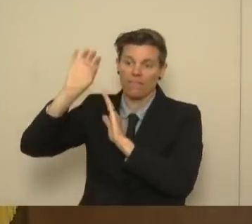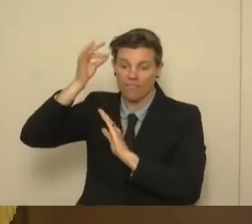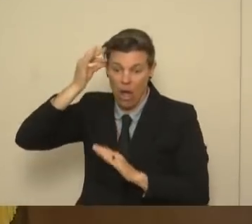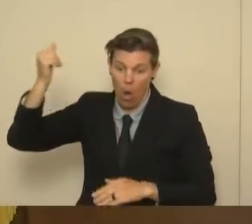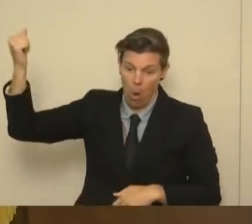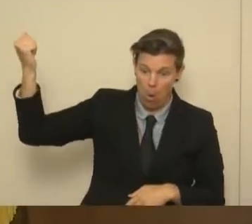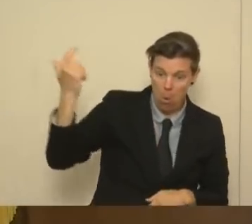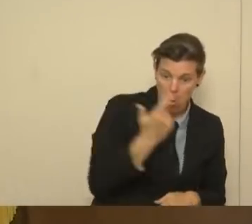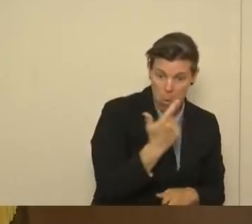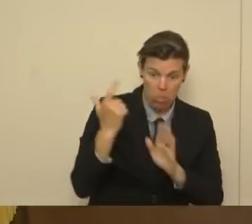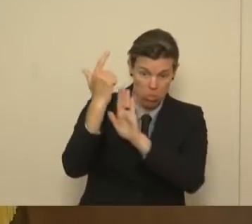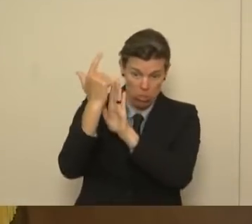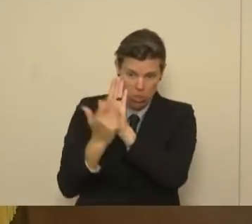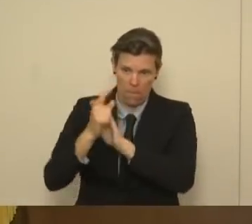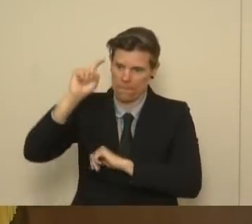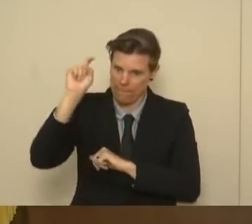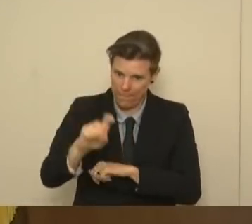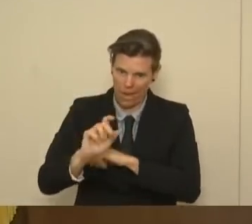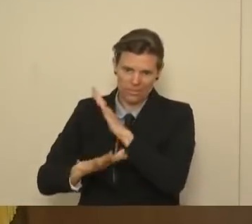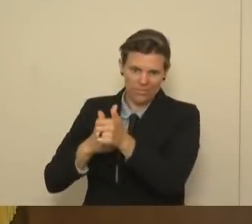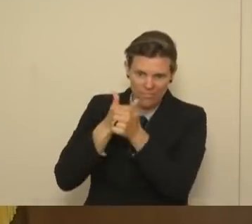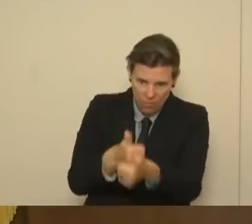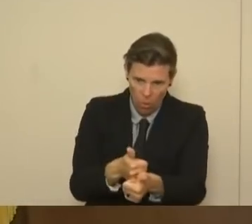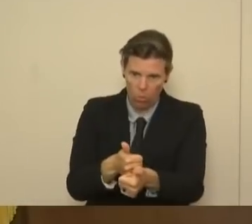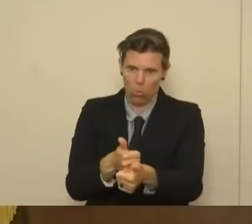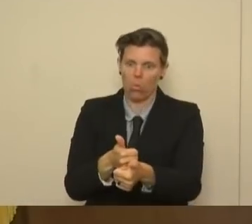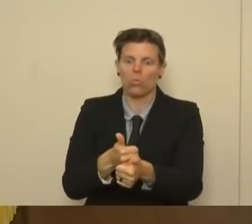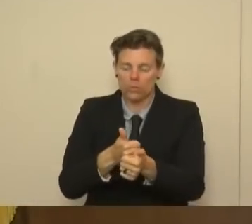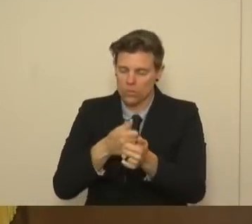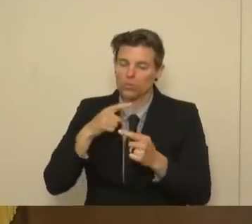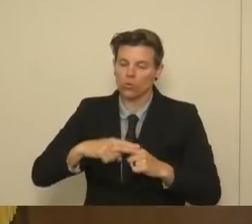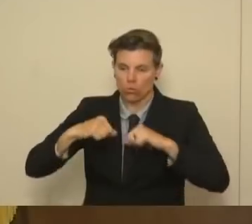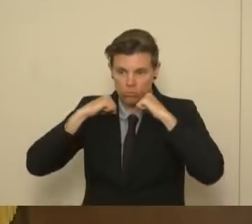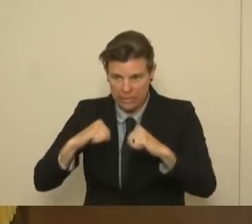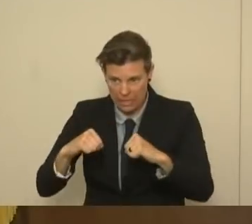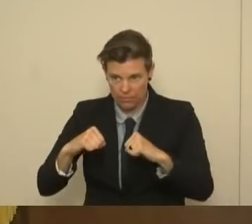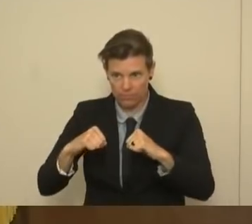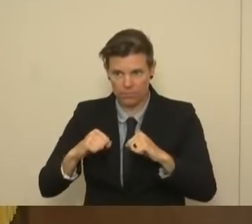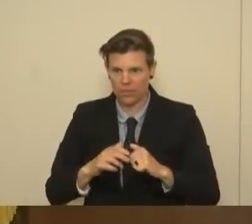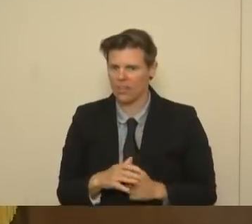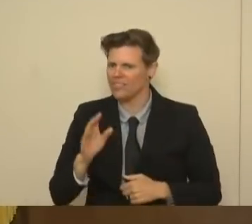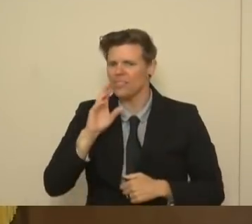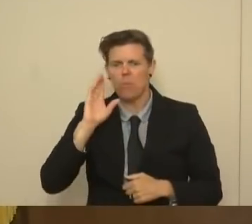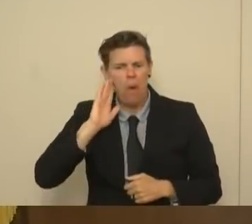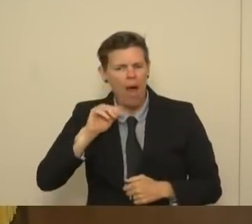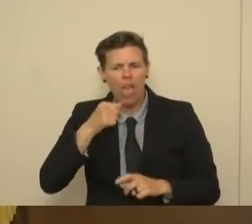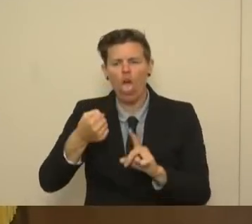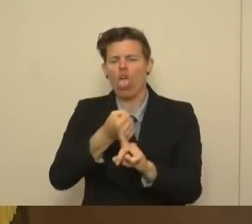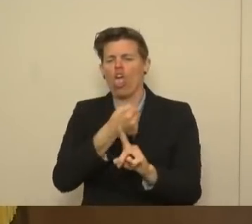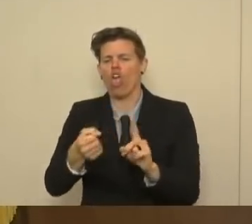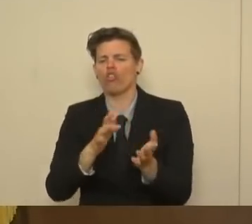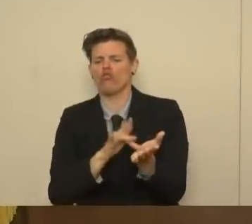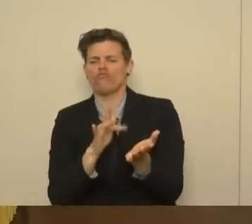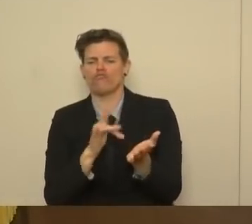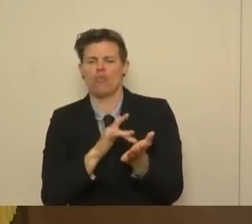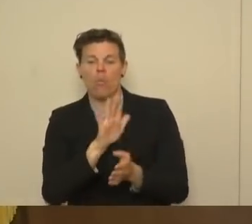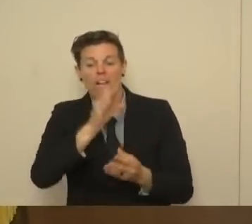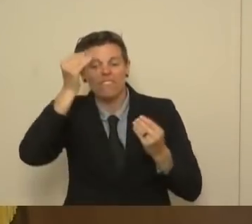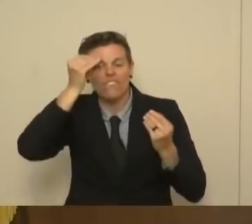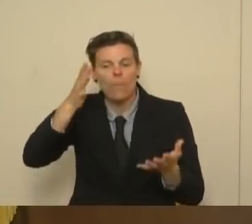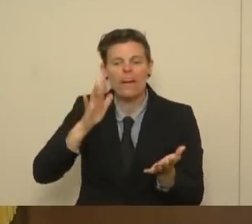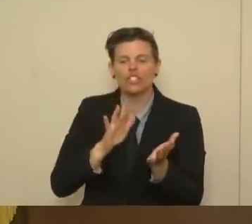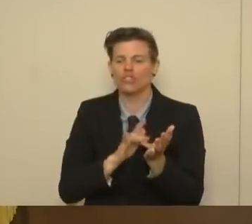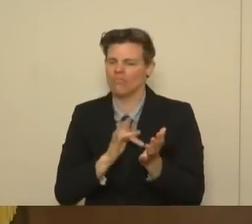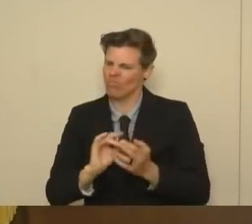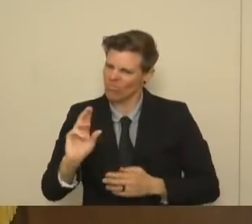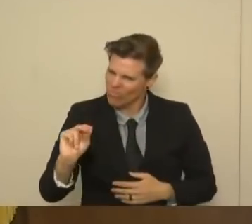Security or anyone in the federal government that would use those tools in a way they are absolutely not supposed to, including there's lots